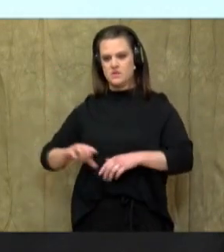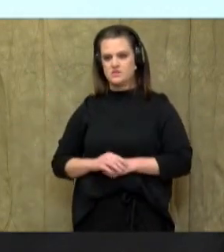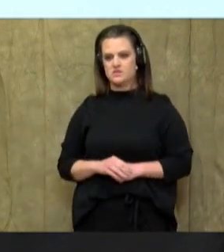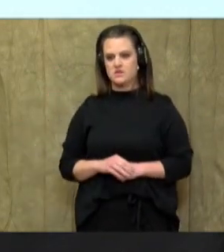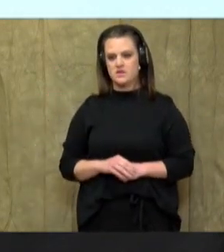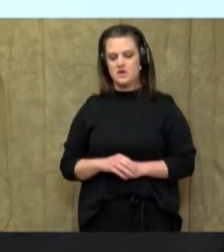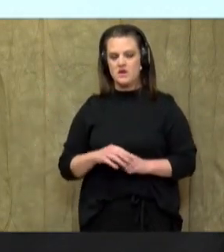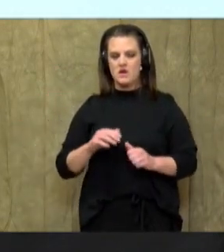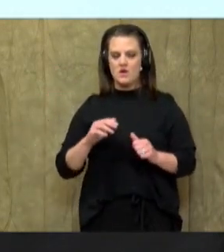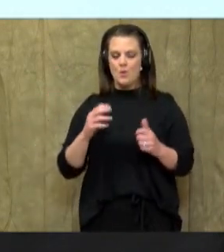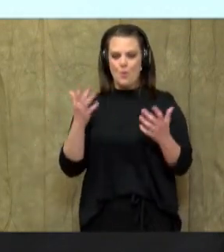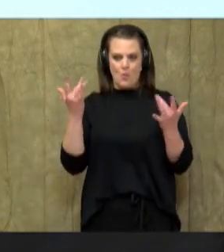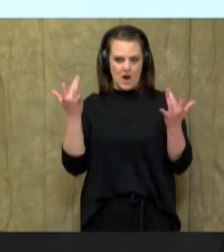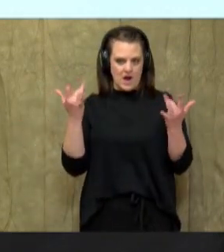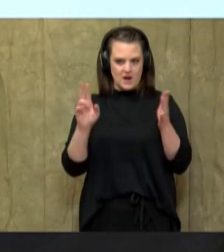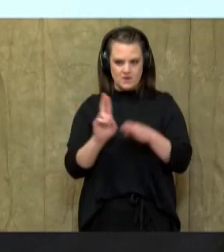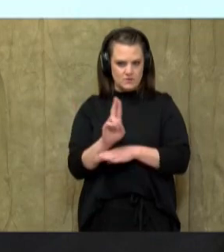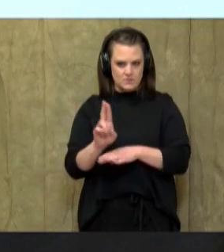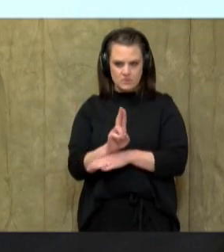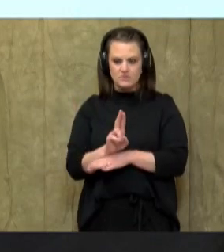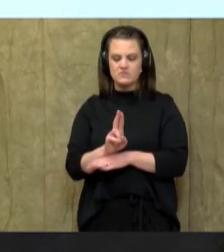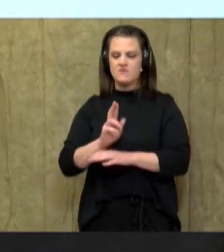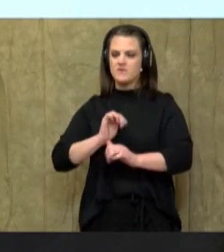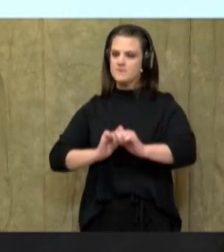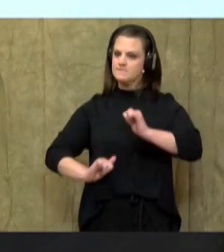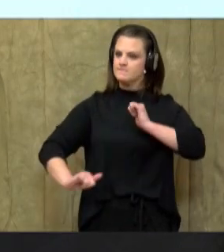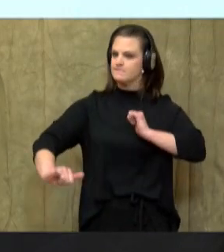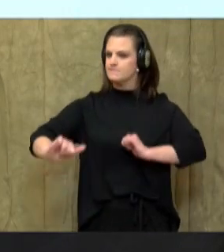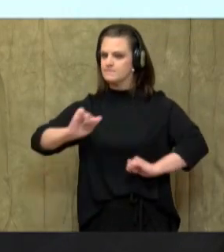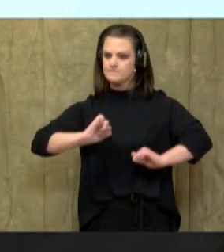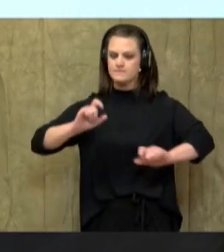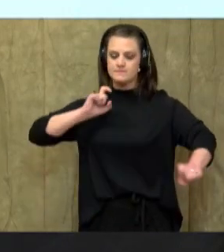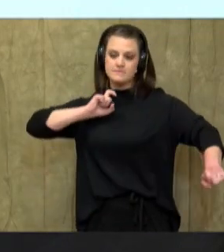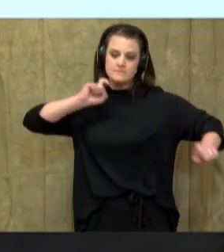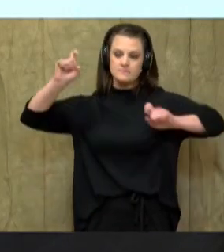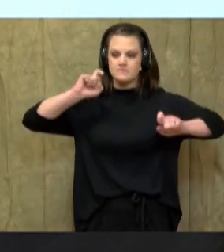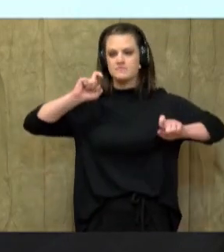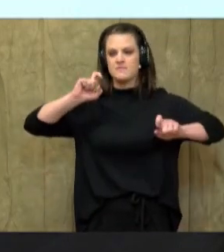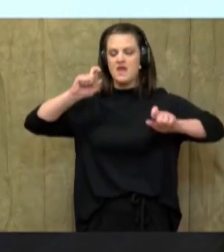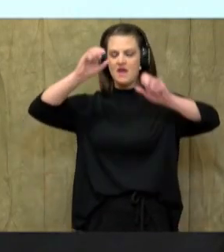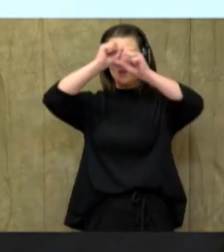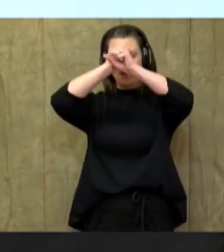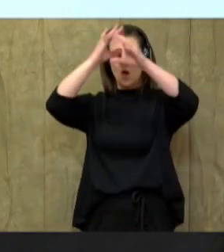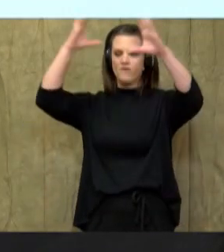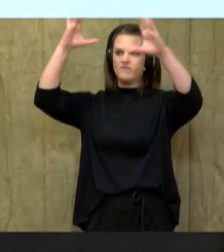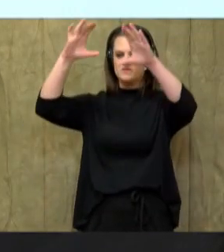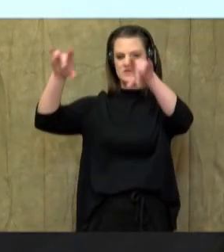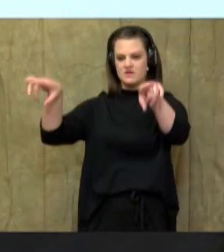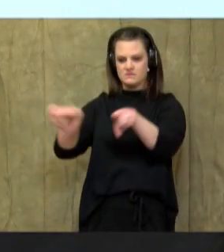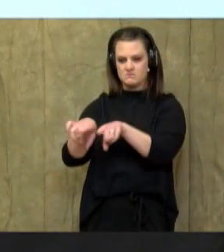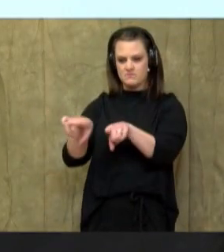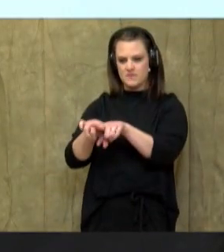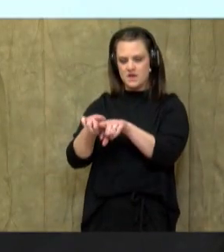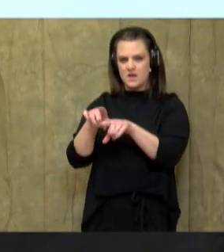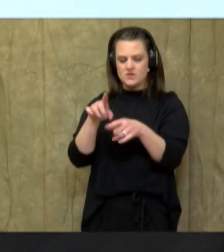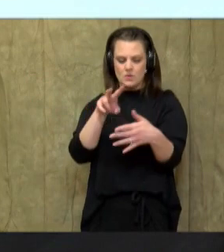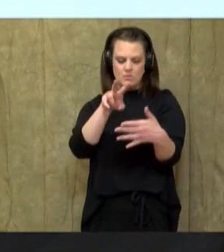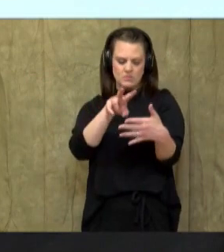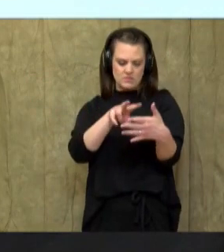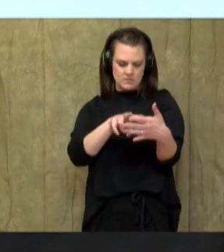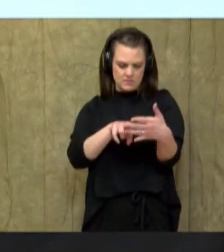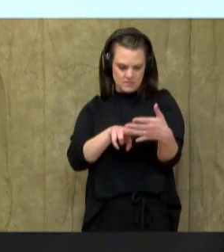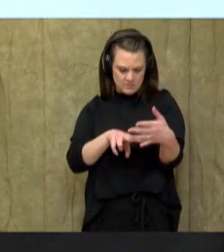language for dramatic or even visualizing purposes for the reader so that you can get a mental image